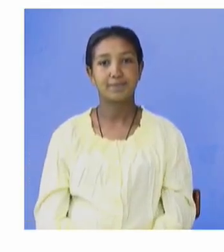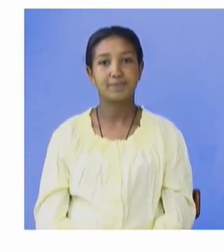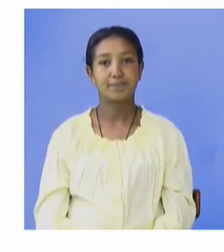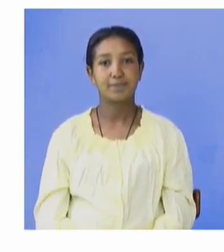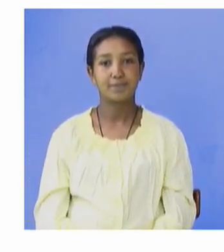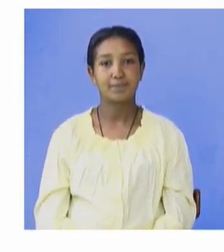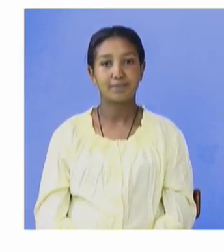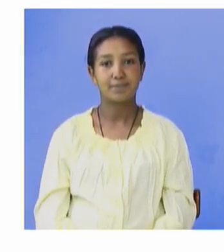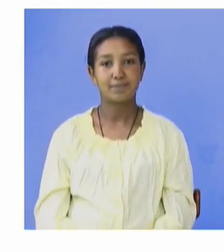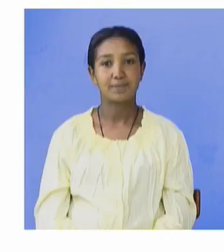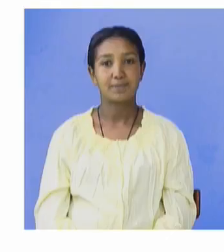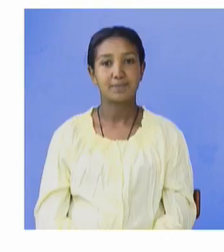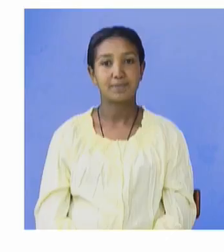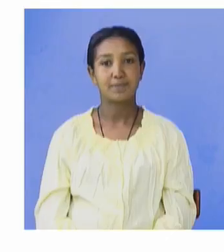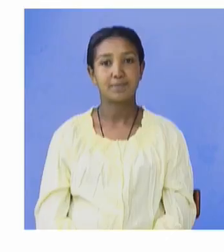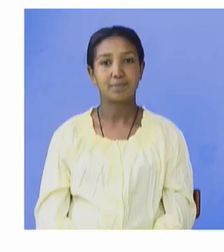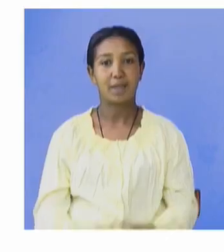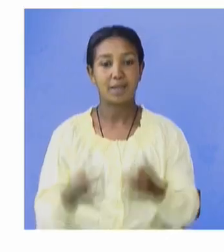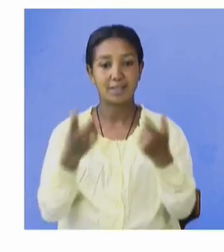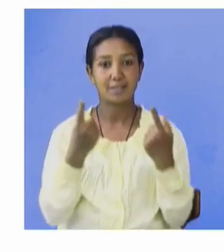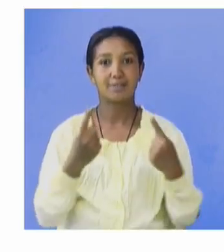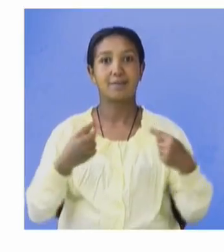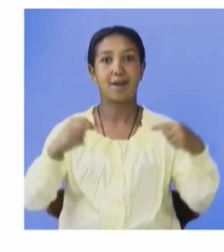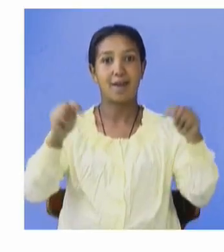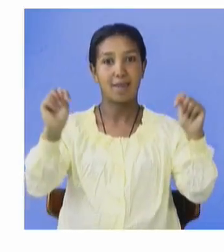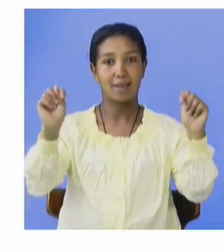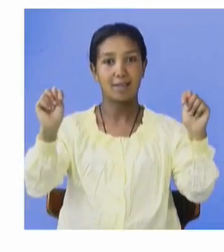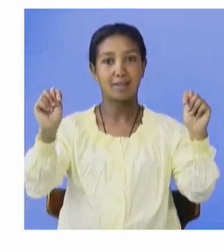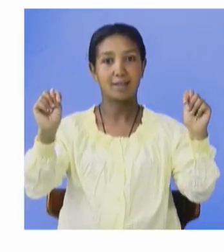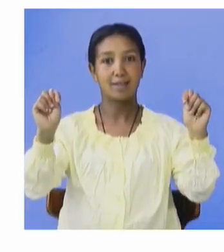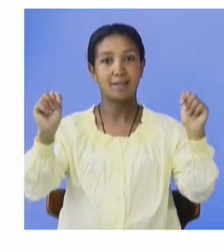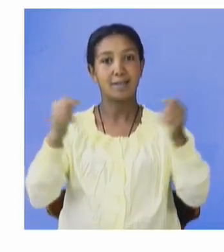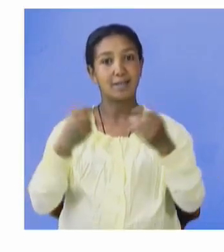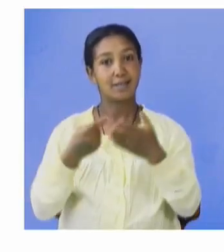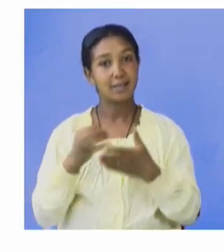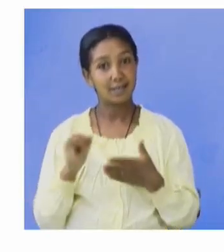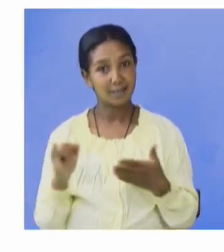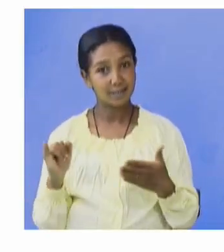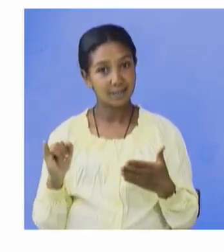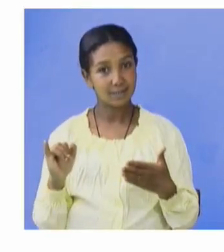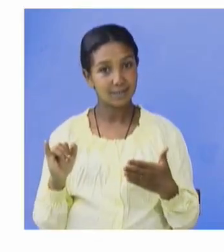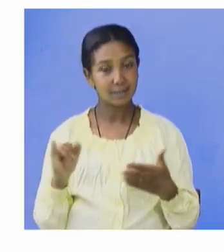and here is try, and here is